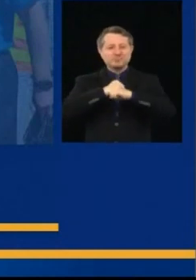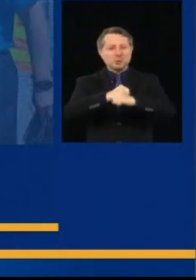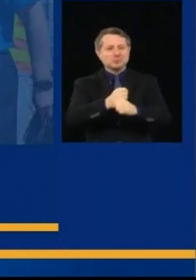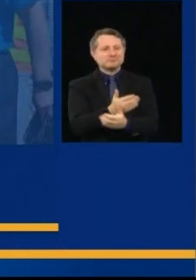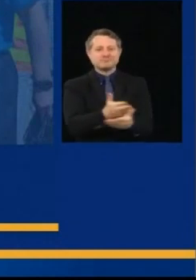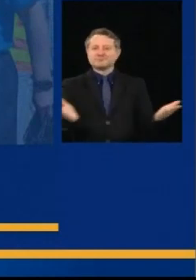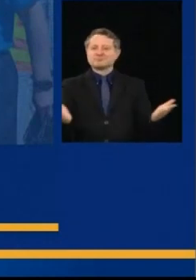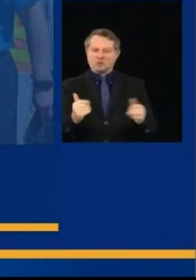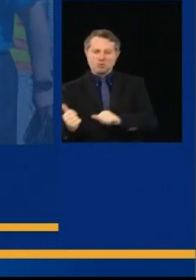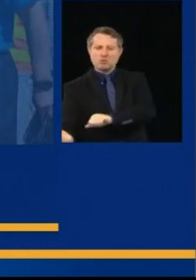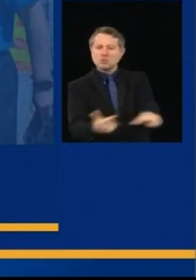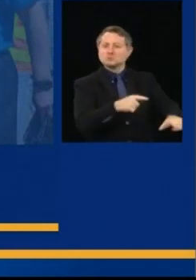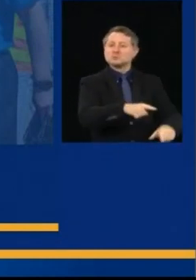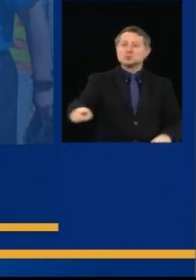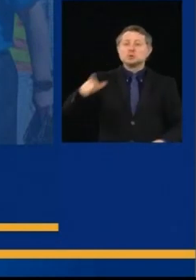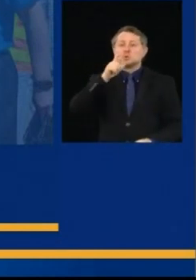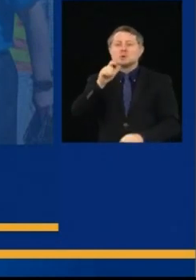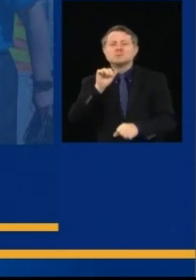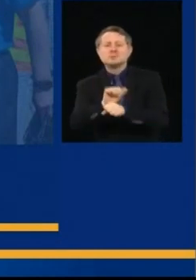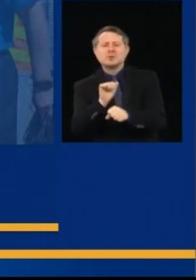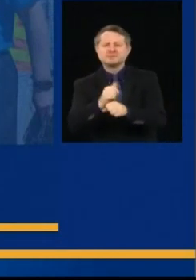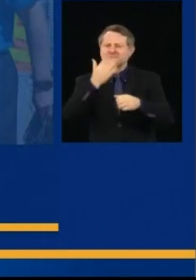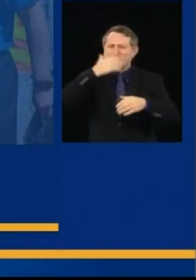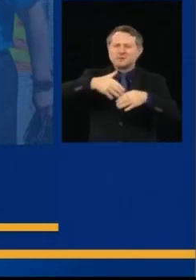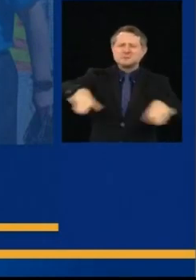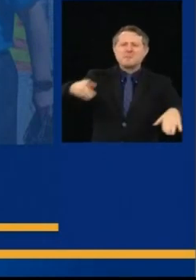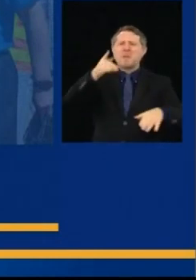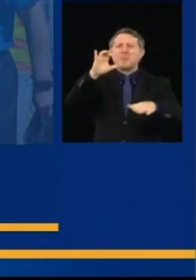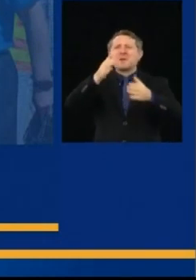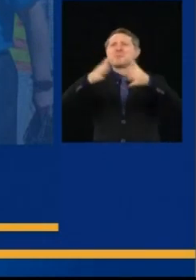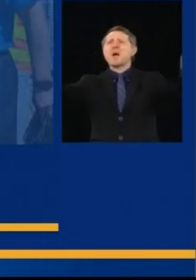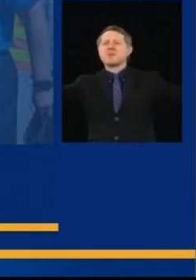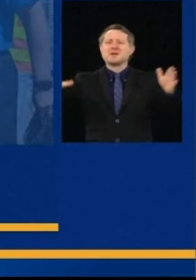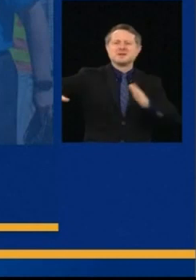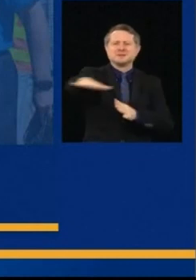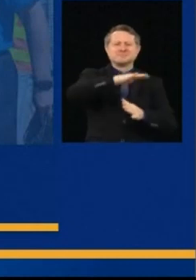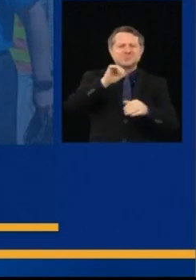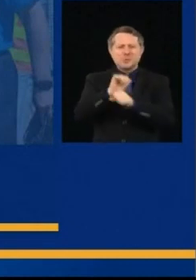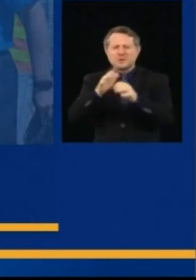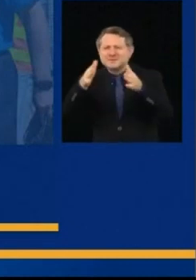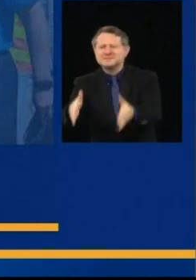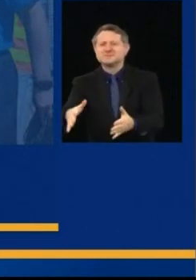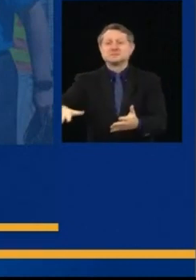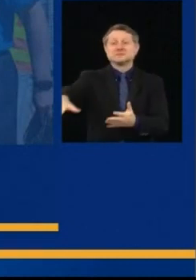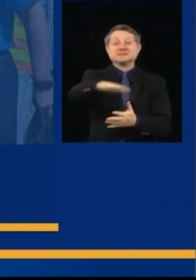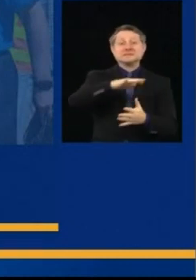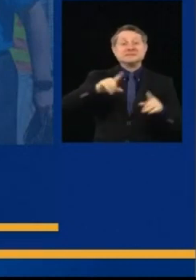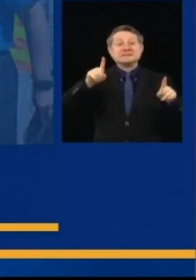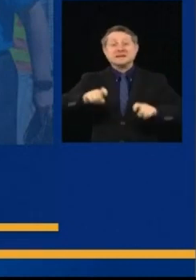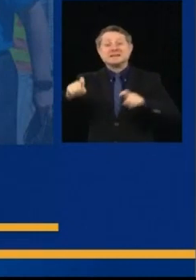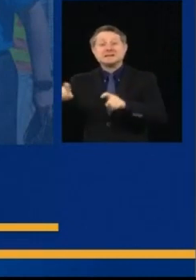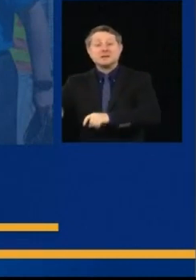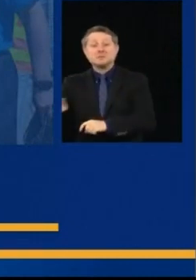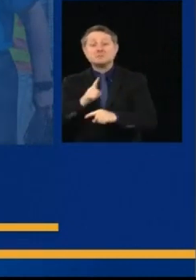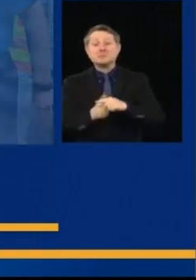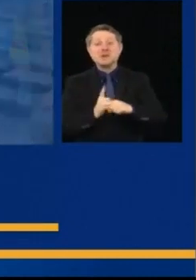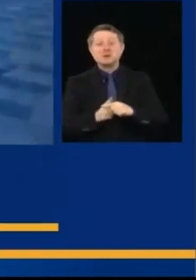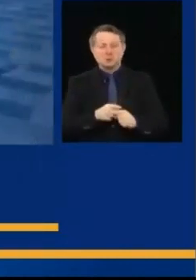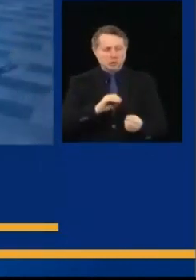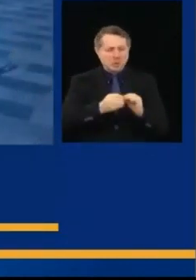workers, public service frontline workers, tested below the general population.